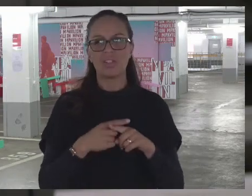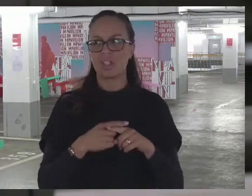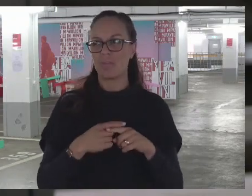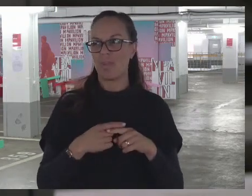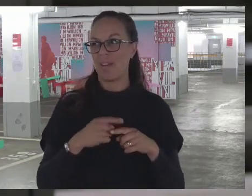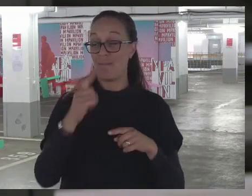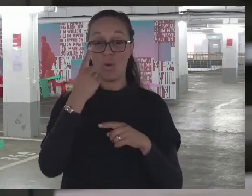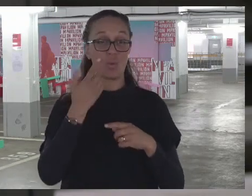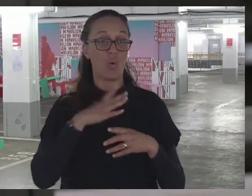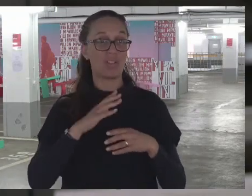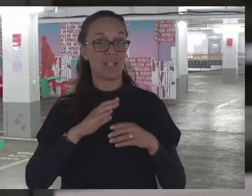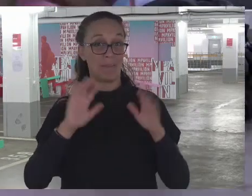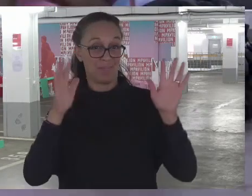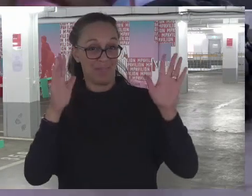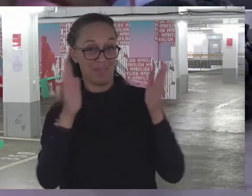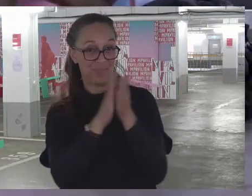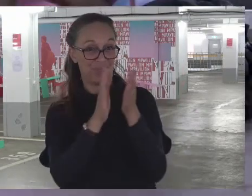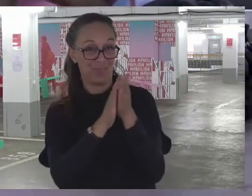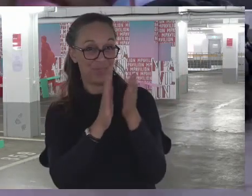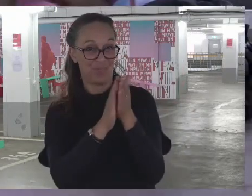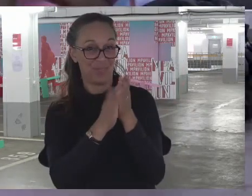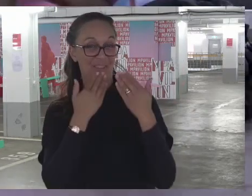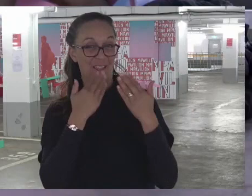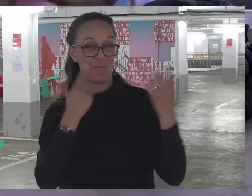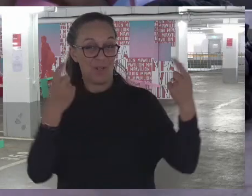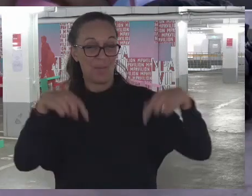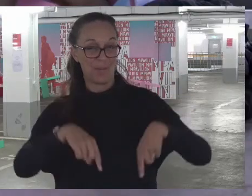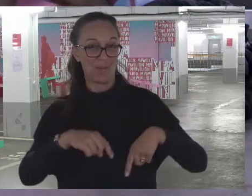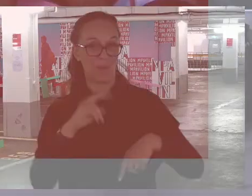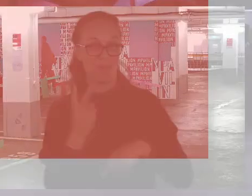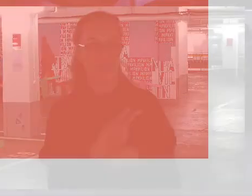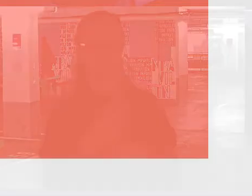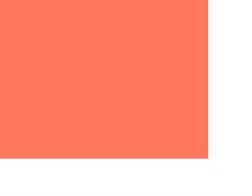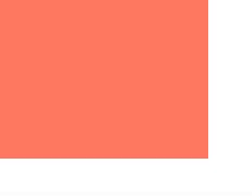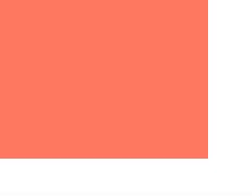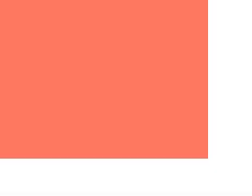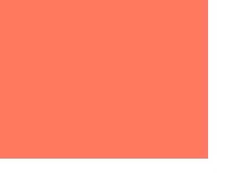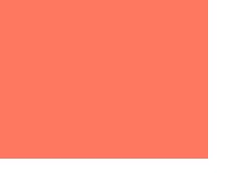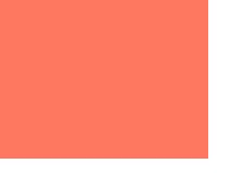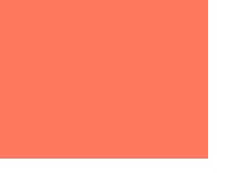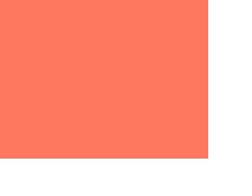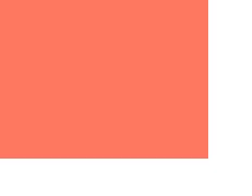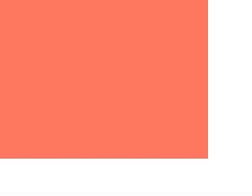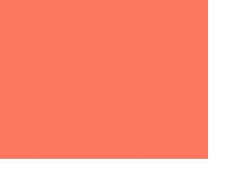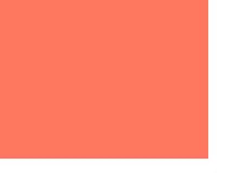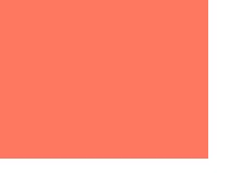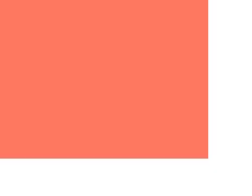Eliza Hutchison and Danica Chappell. Thank you so much.